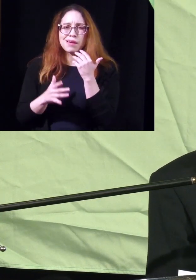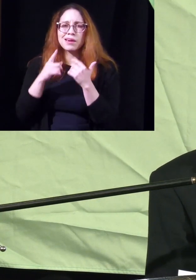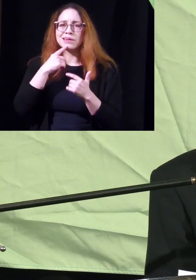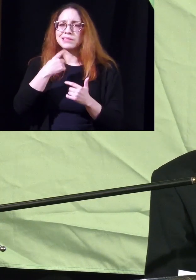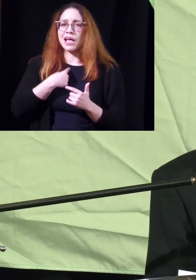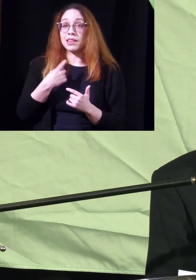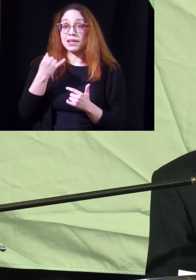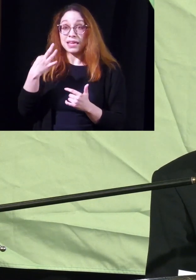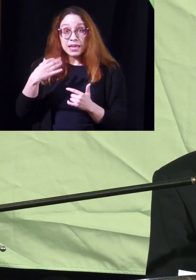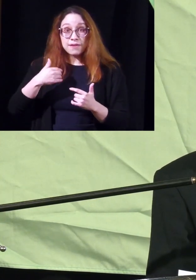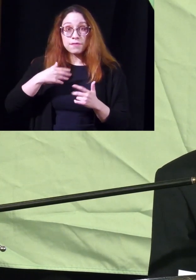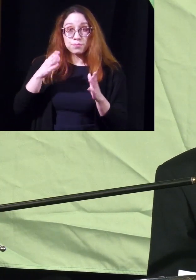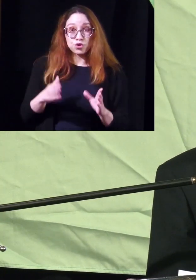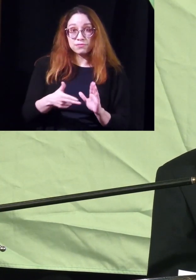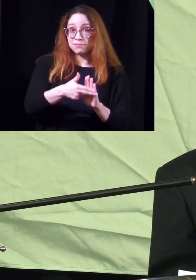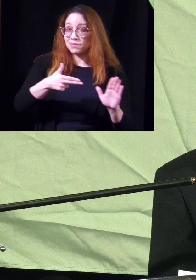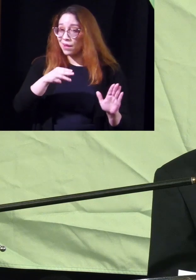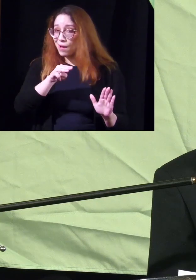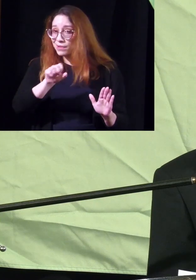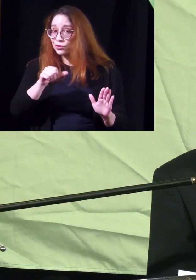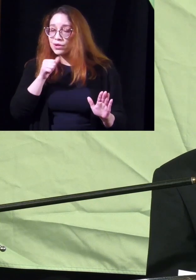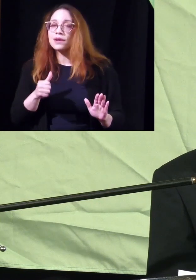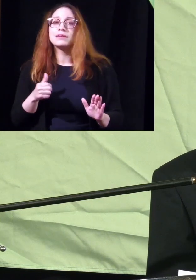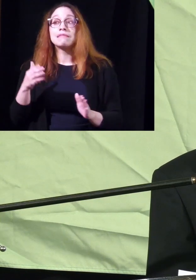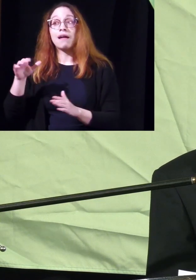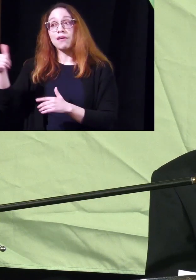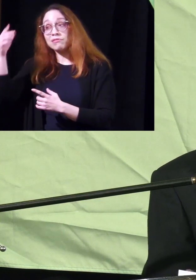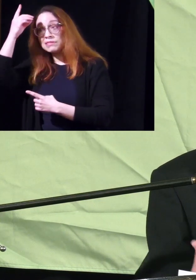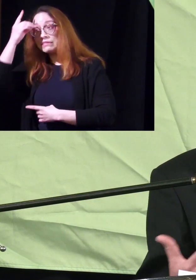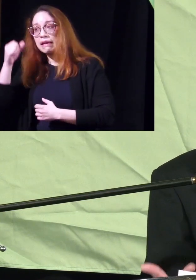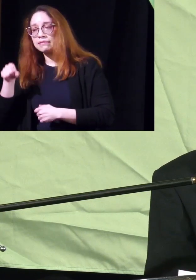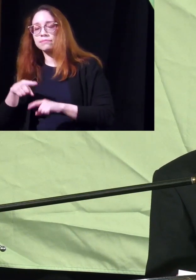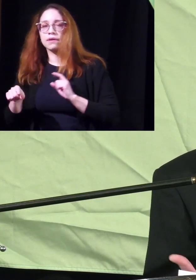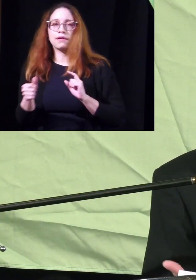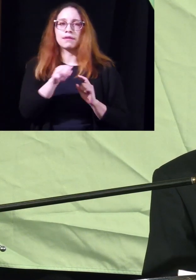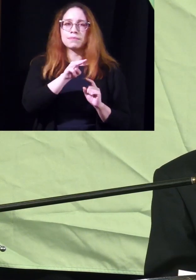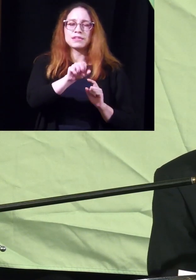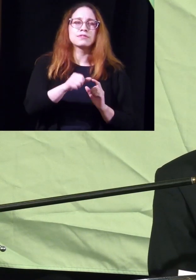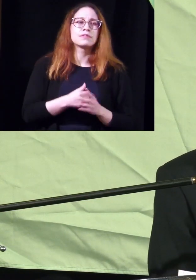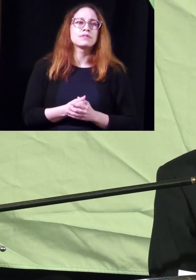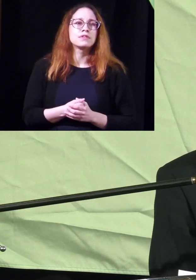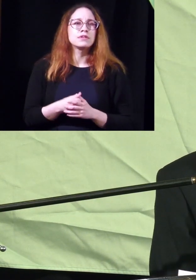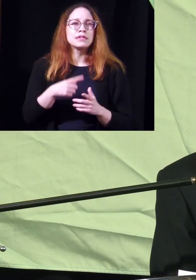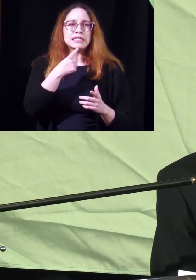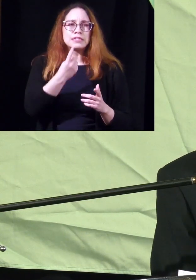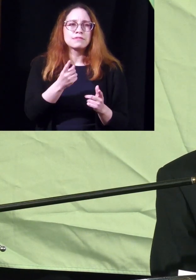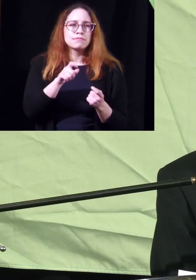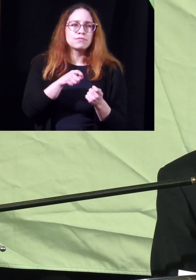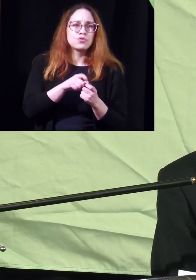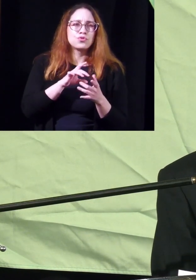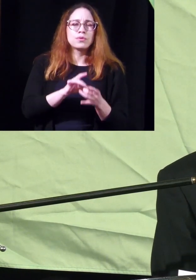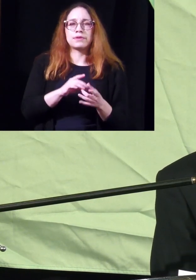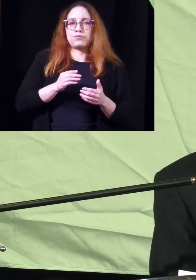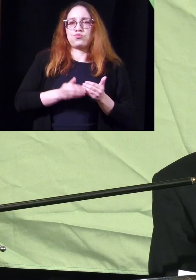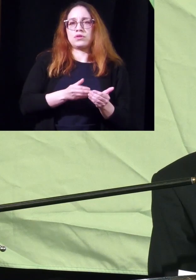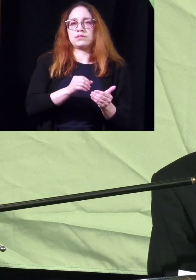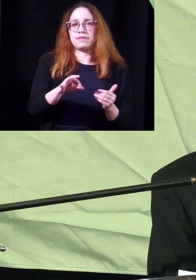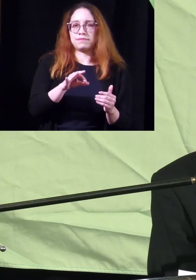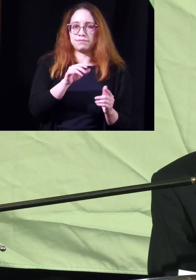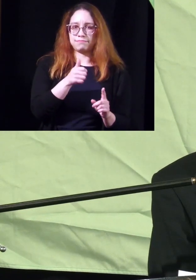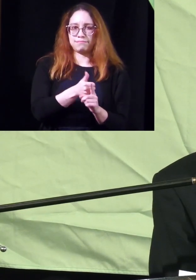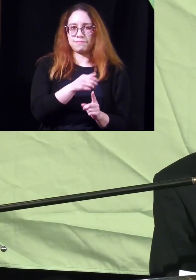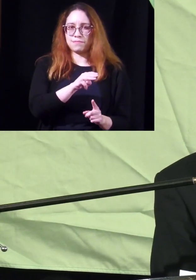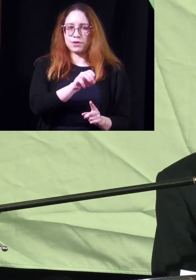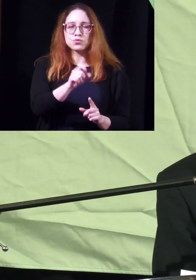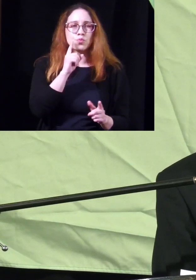tell us that someone has MS. We have for some diseases, but not for MS, but we have markers now that can tell us something about the progress of the disease,